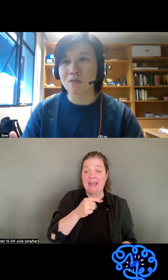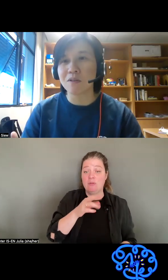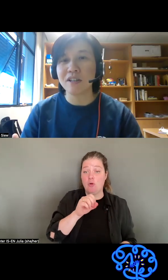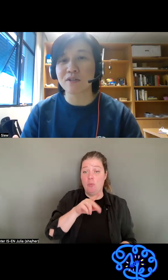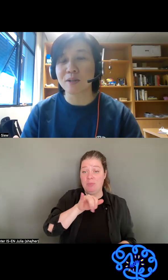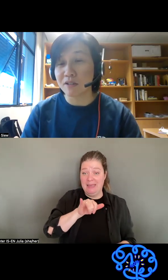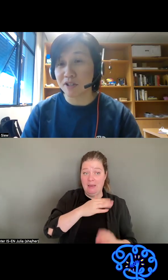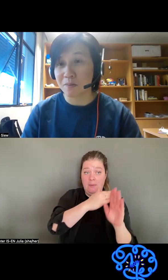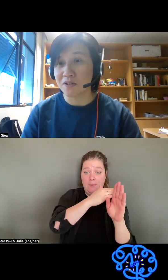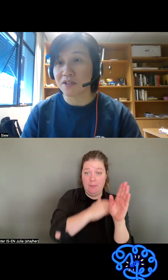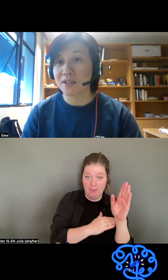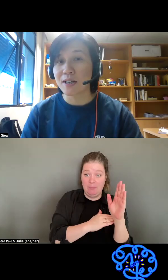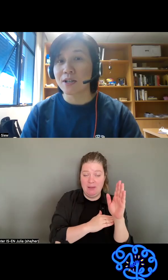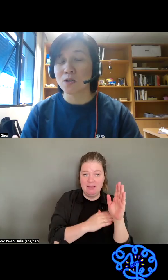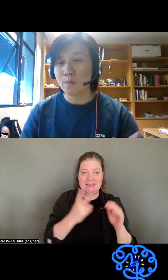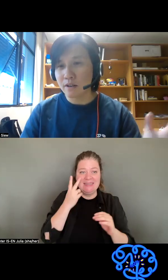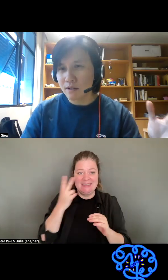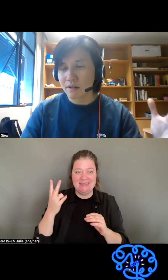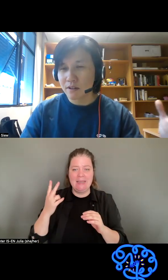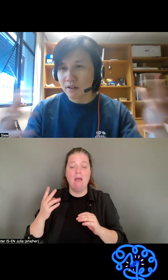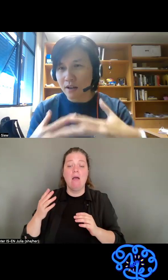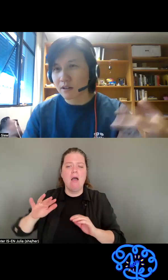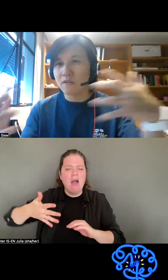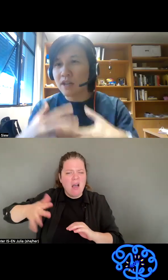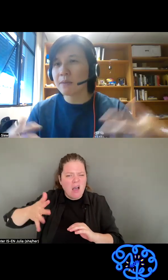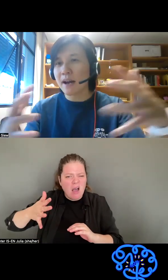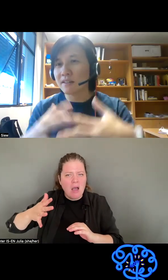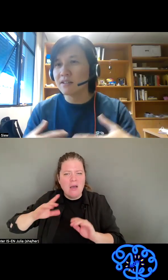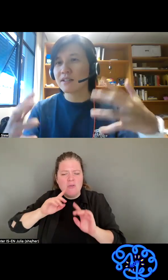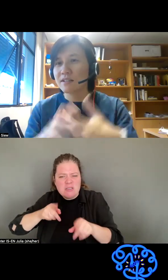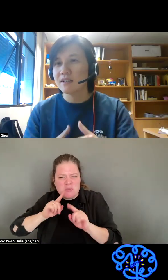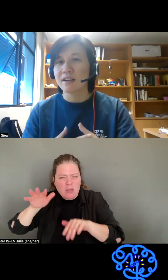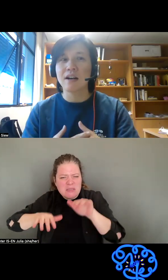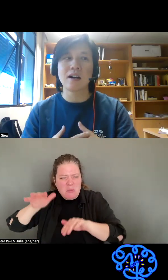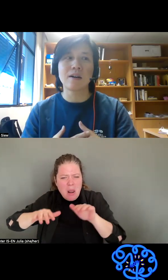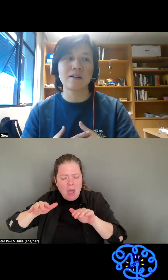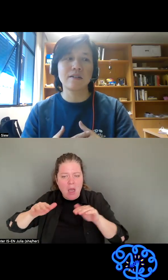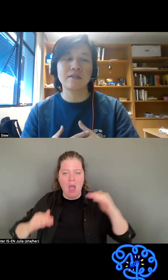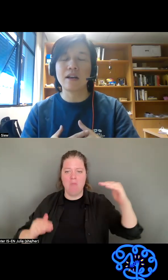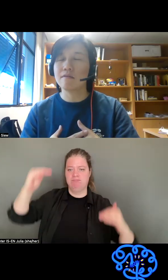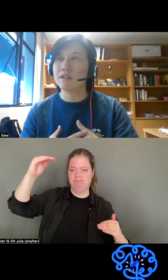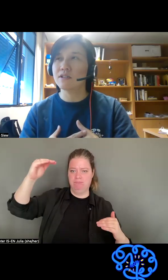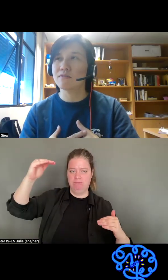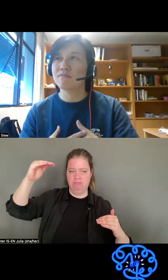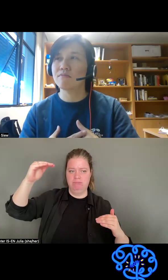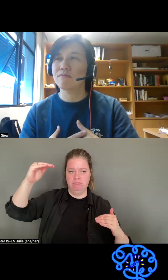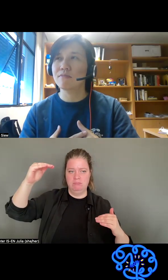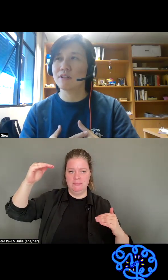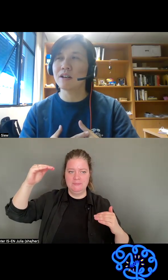higher probability of similar responses. So there are converging patterns that